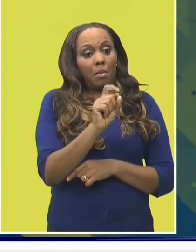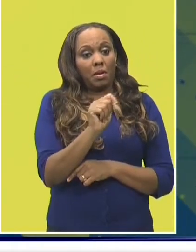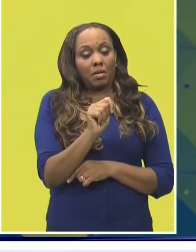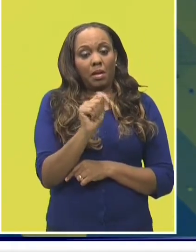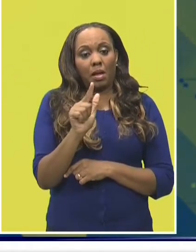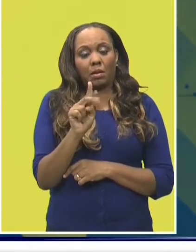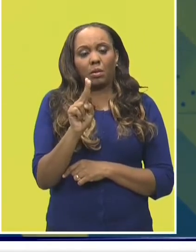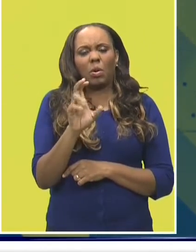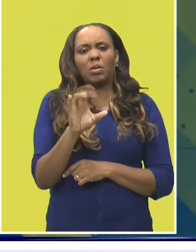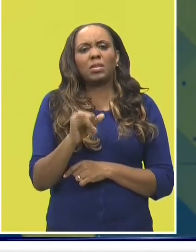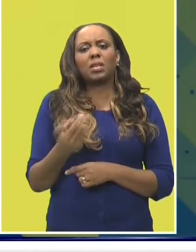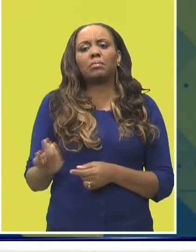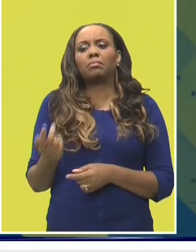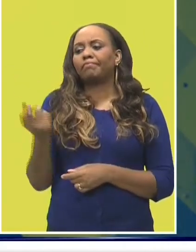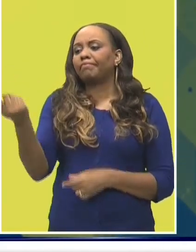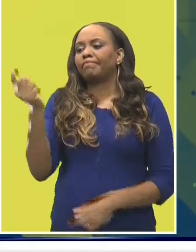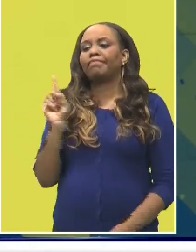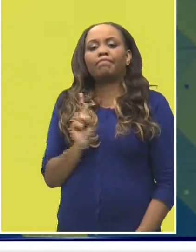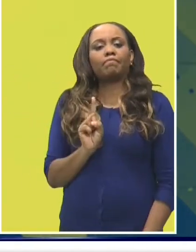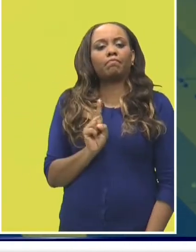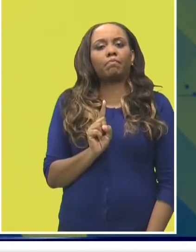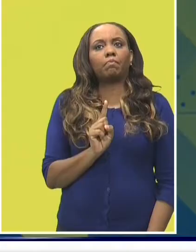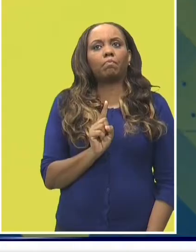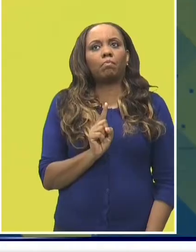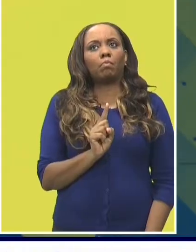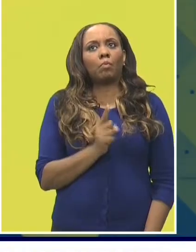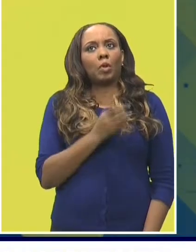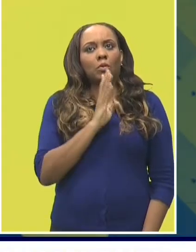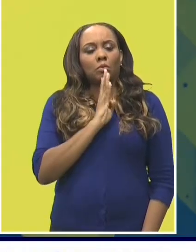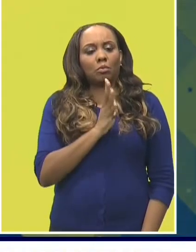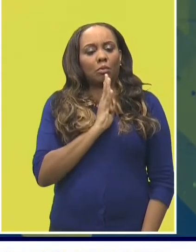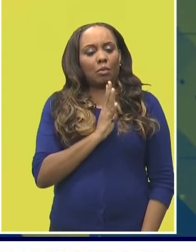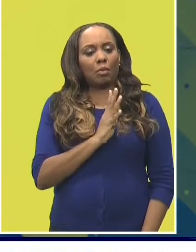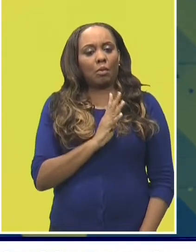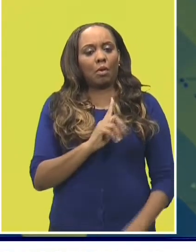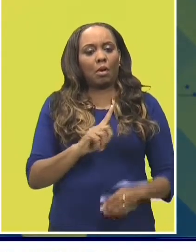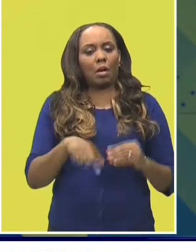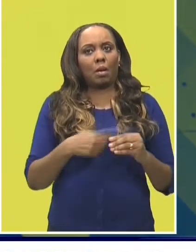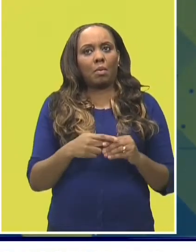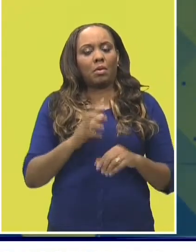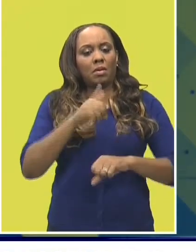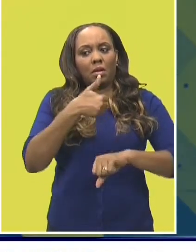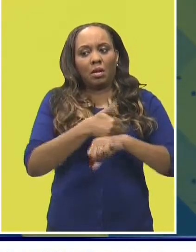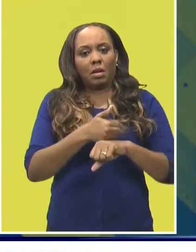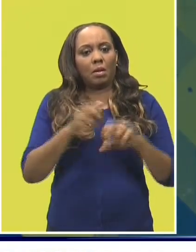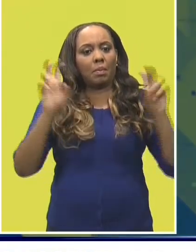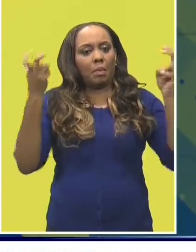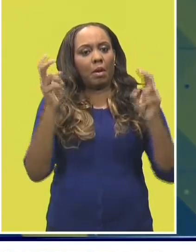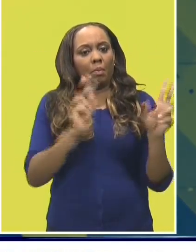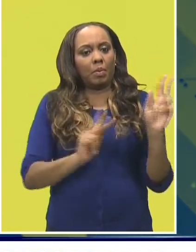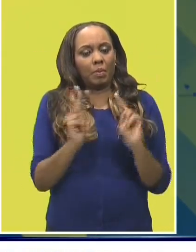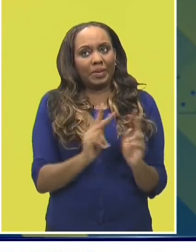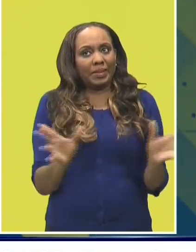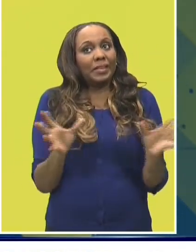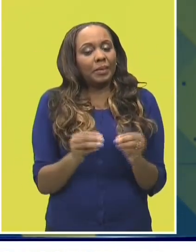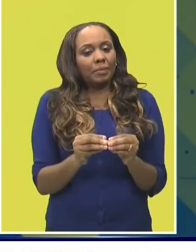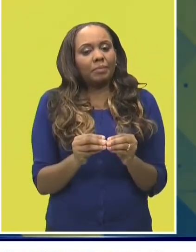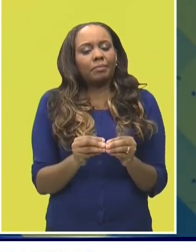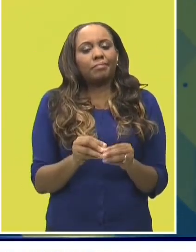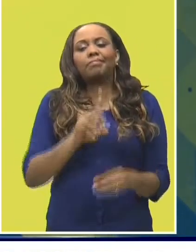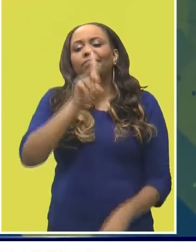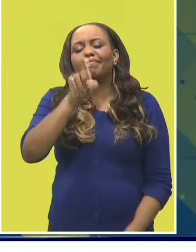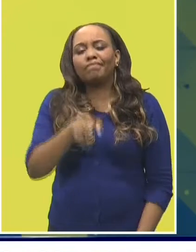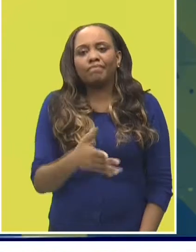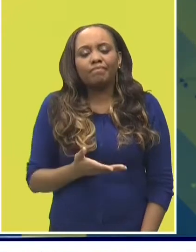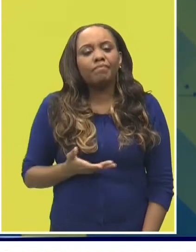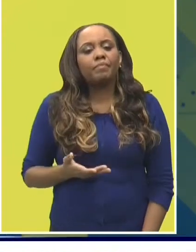who took to the mic during the more than 2-hour-long town hall meeting on the establishment of people's assemblies in Barbados. His question was